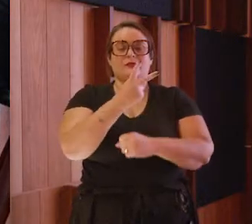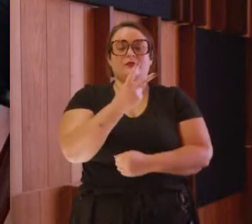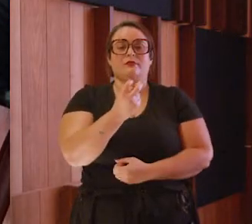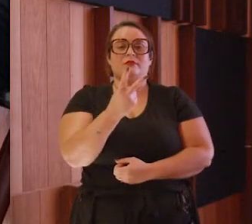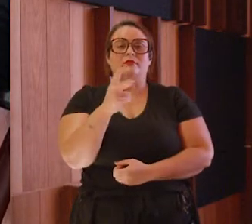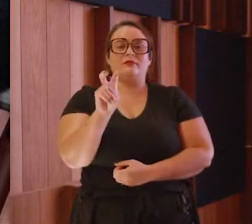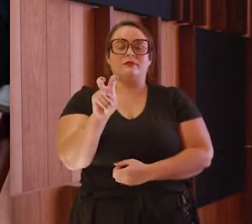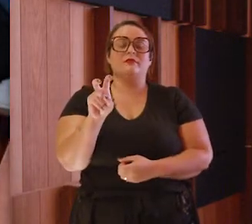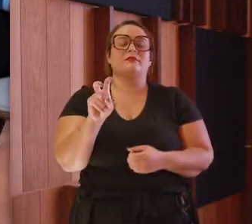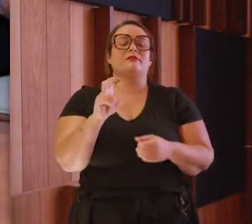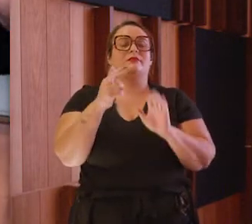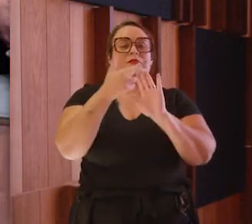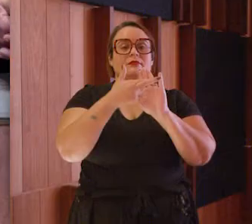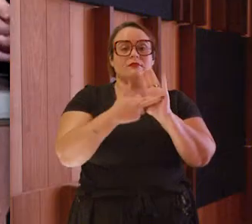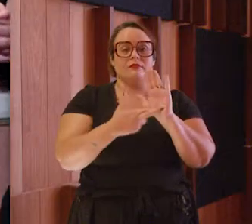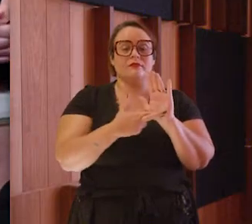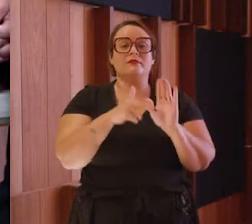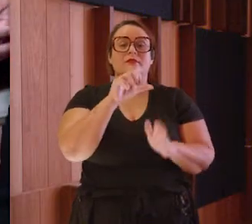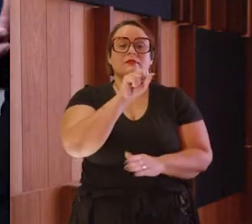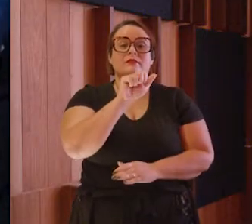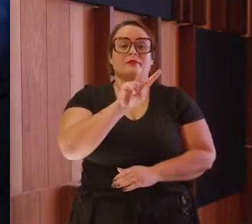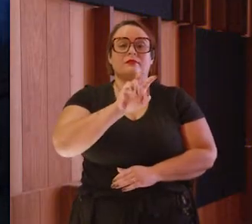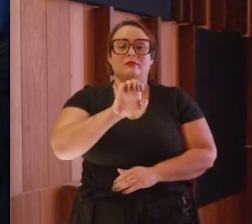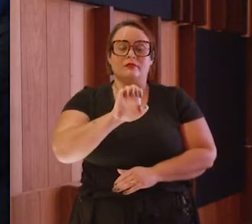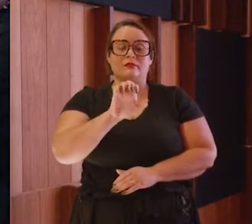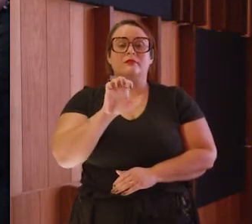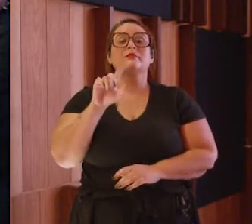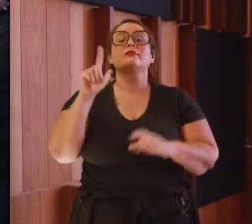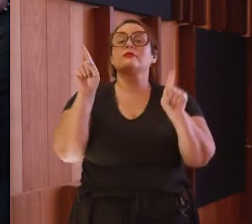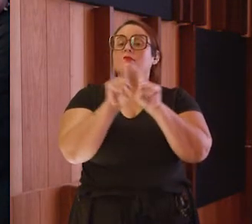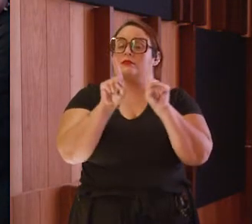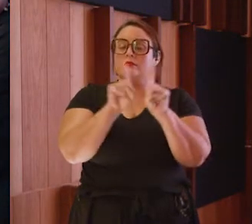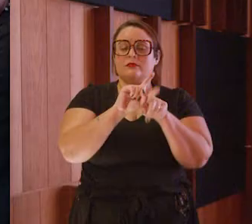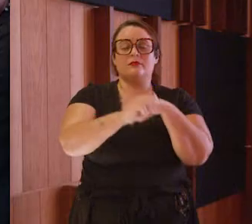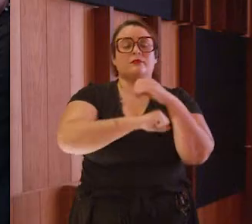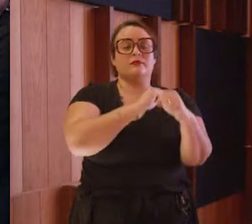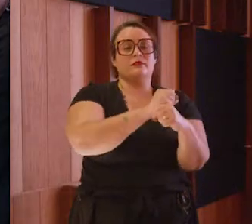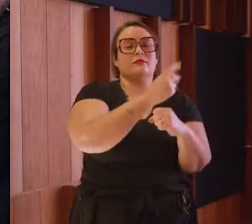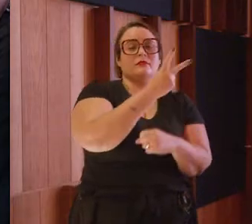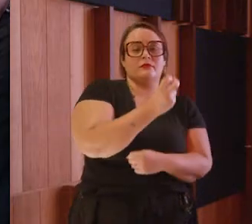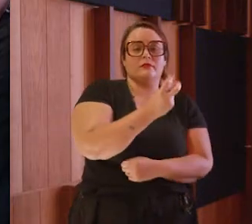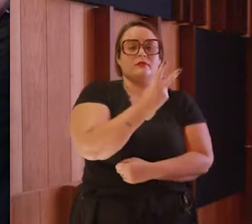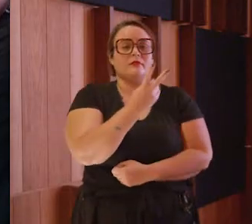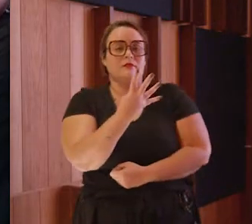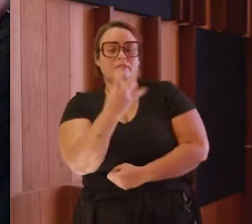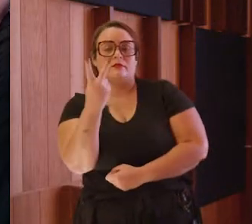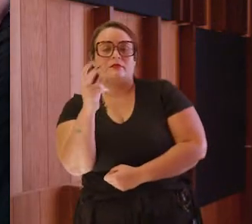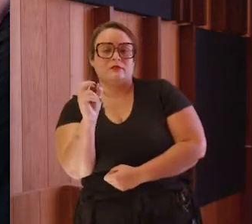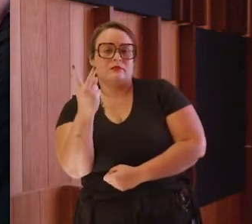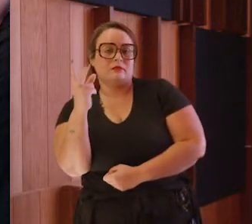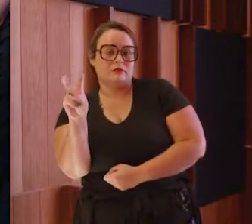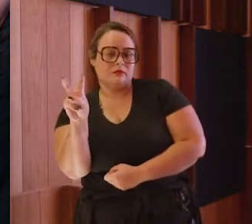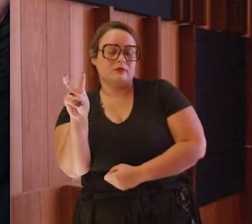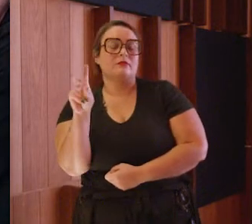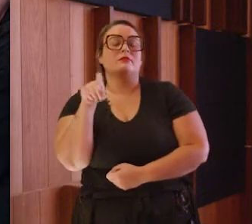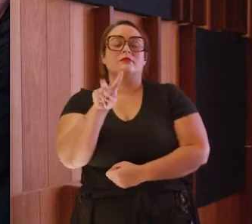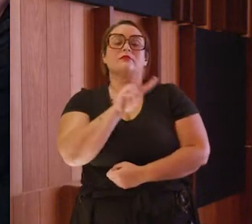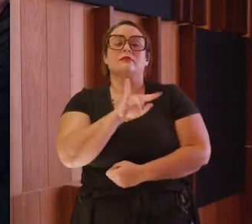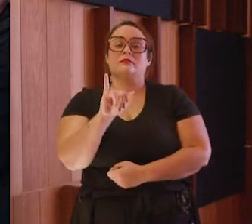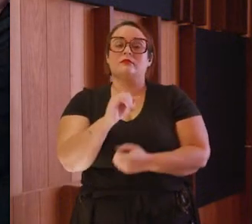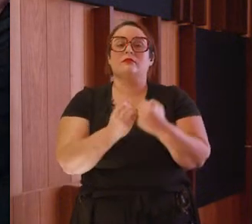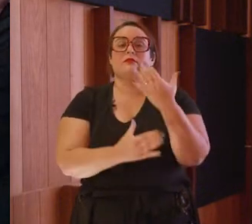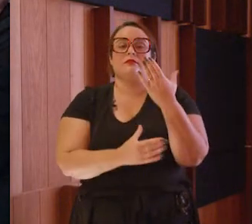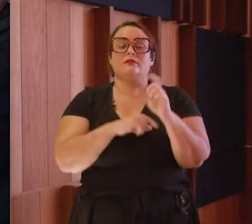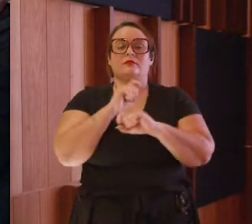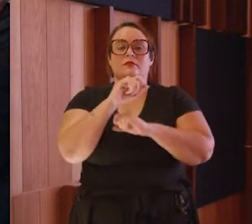2025 that can create some simplification, although I'll get into that. There are really big complications with respect